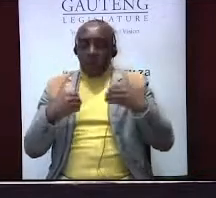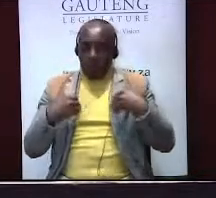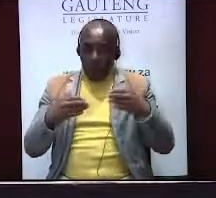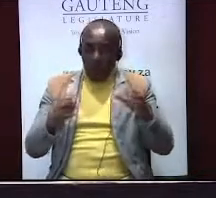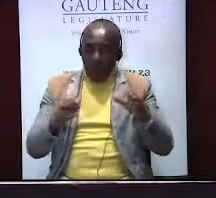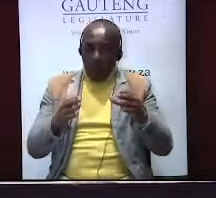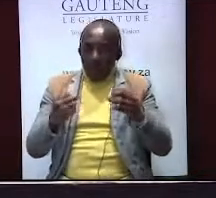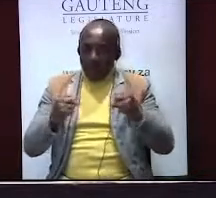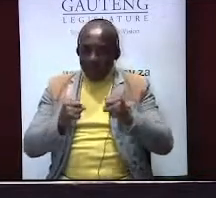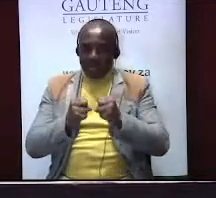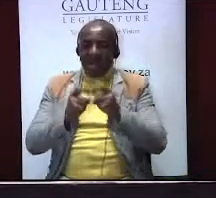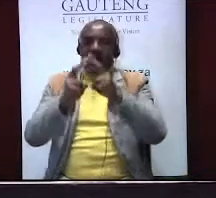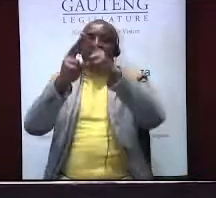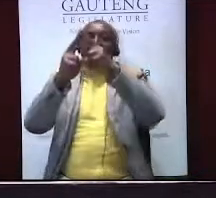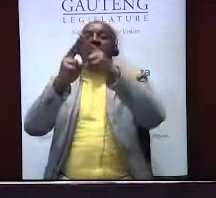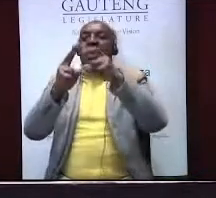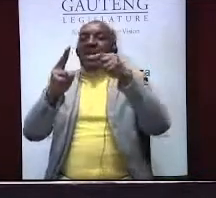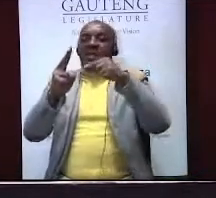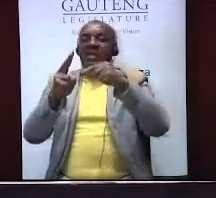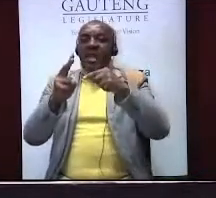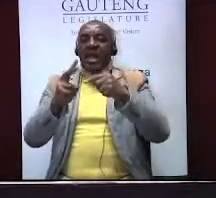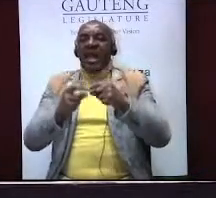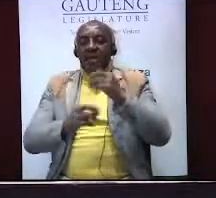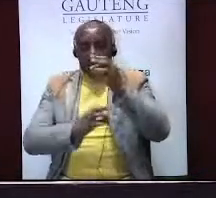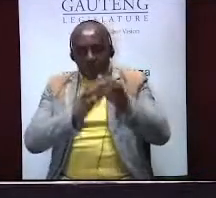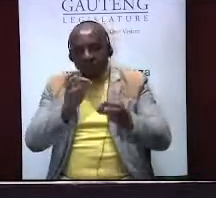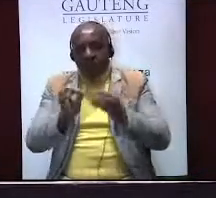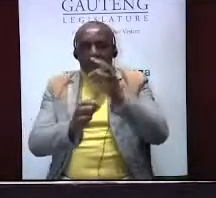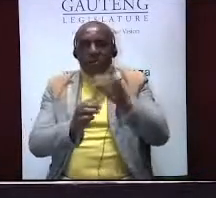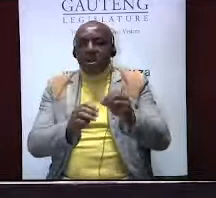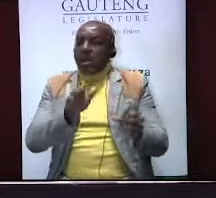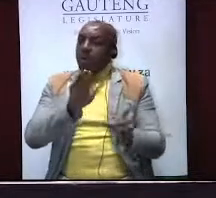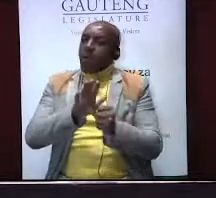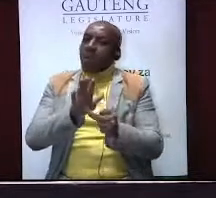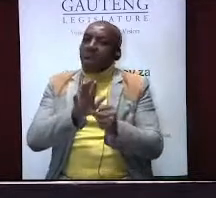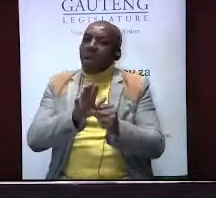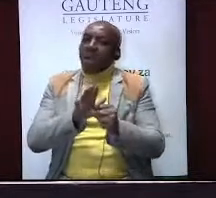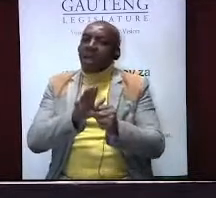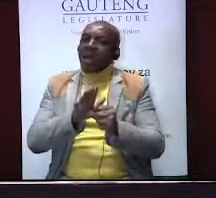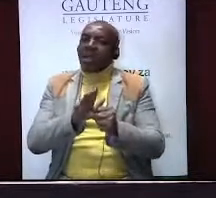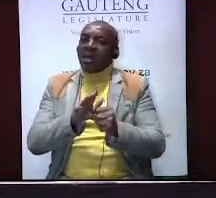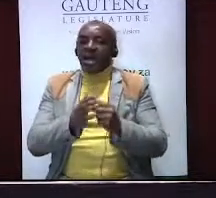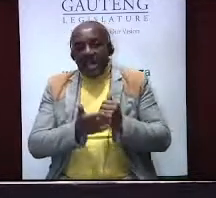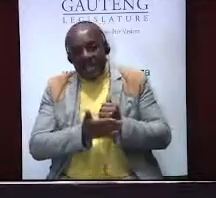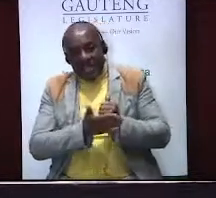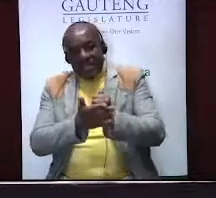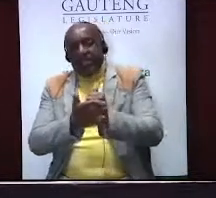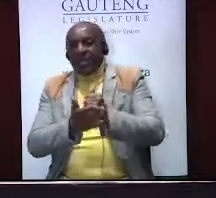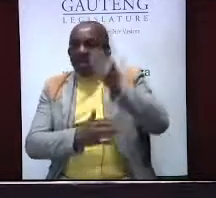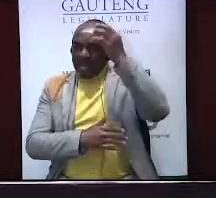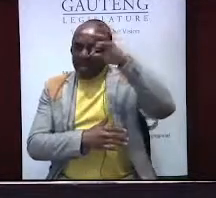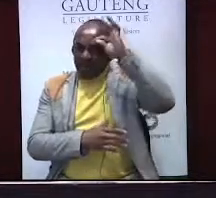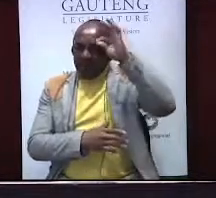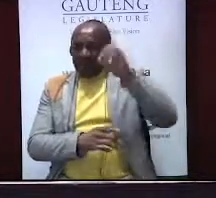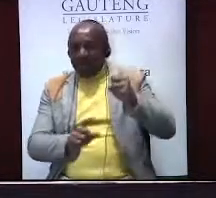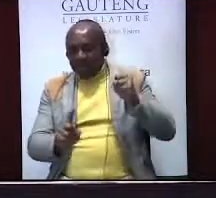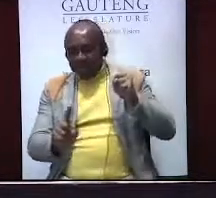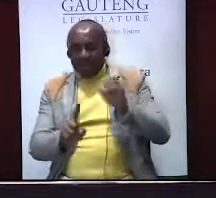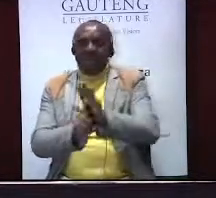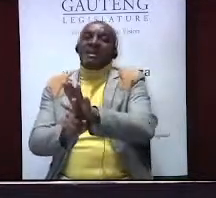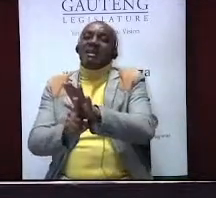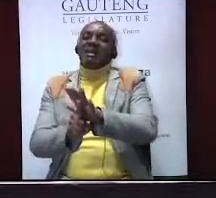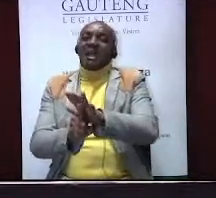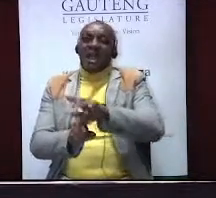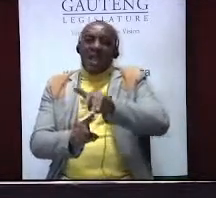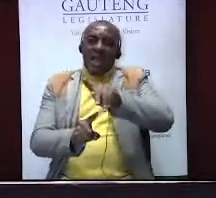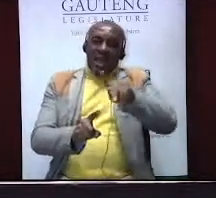The summit reaffirmed the important role of the religious sector in supporting government in tackling, among